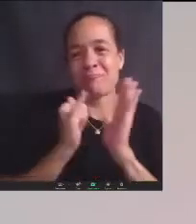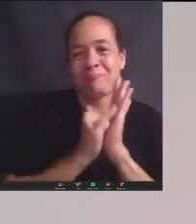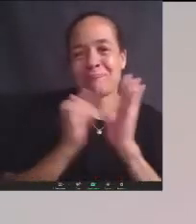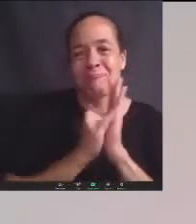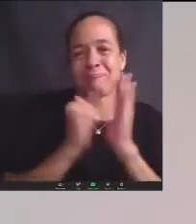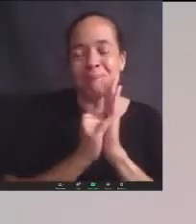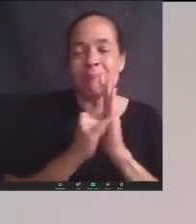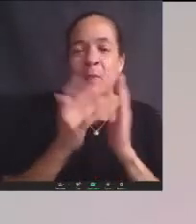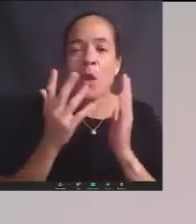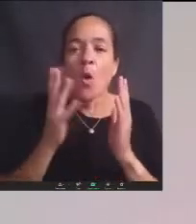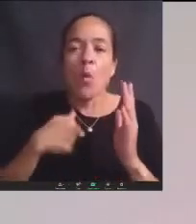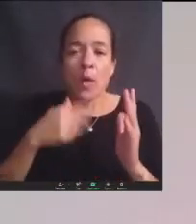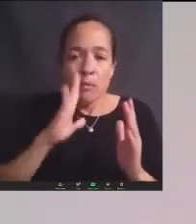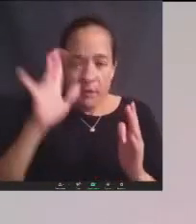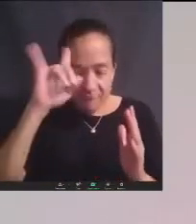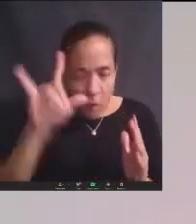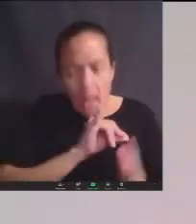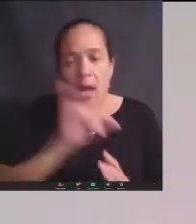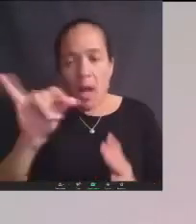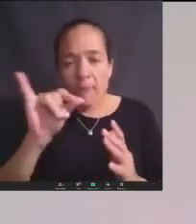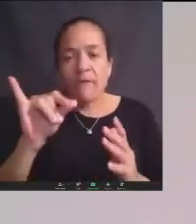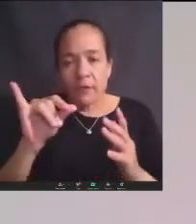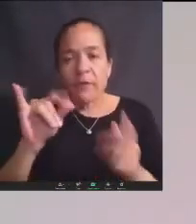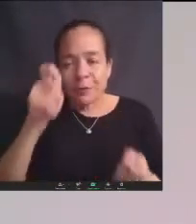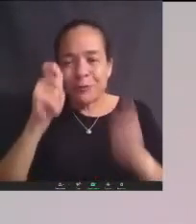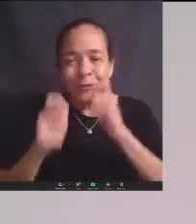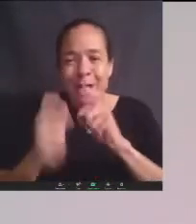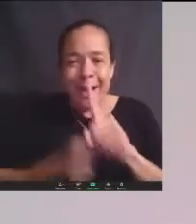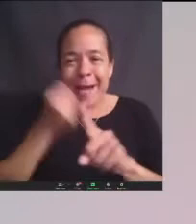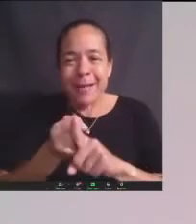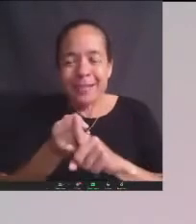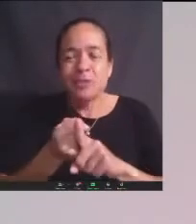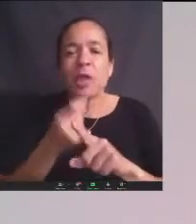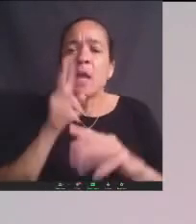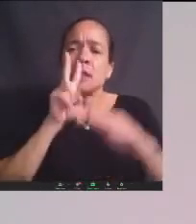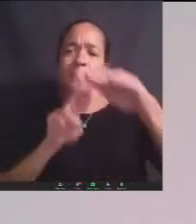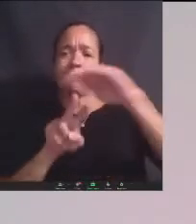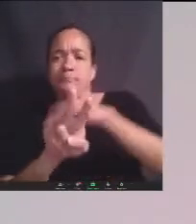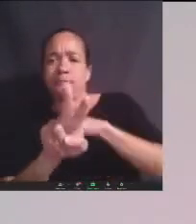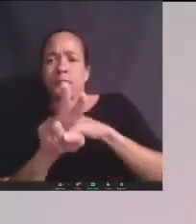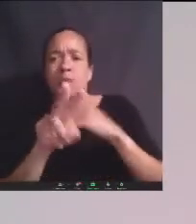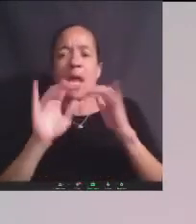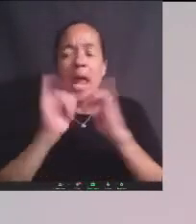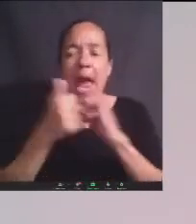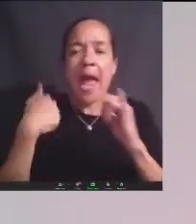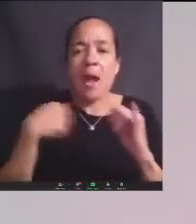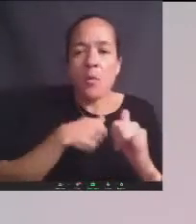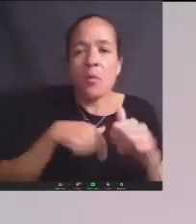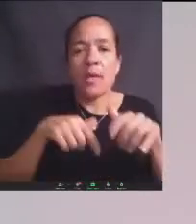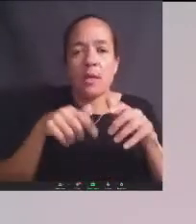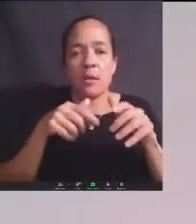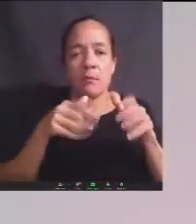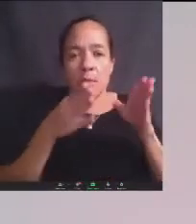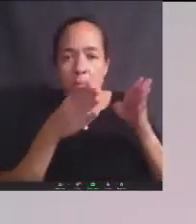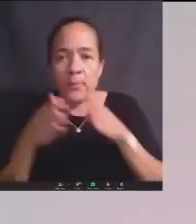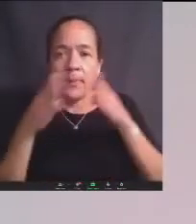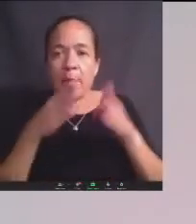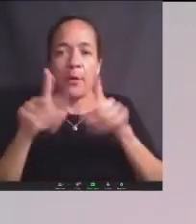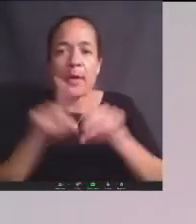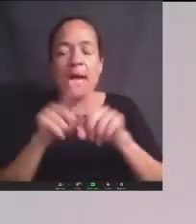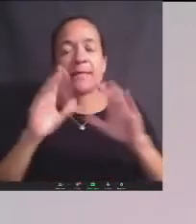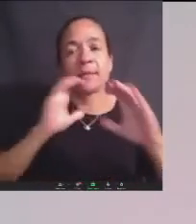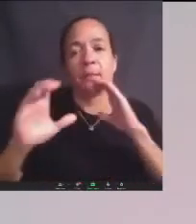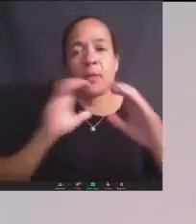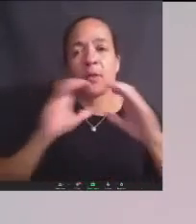look like? And how can we prepare for it as communications professionals? And what's our responsibility to that